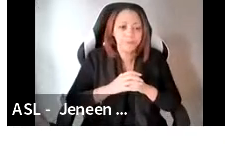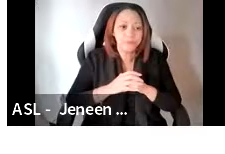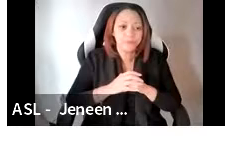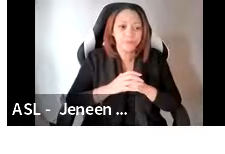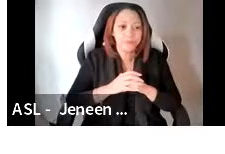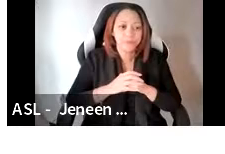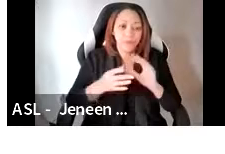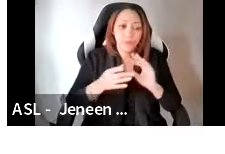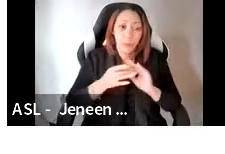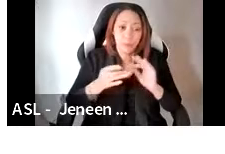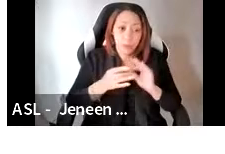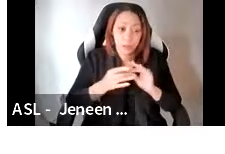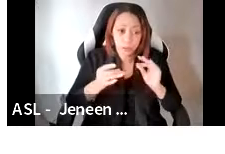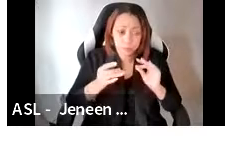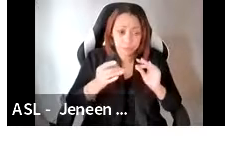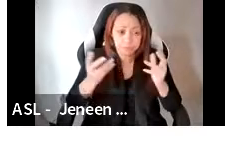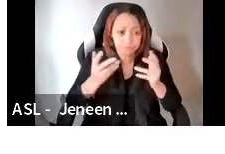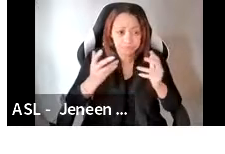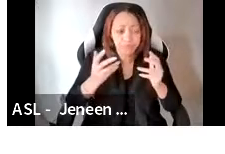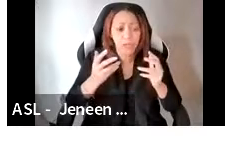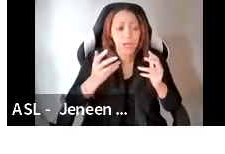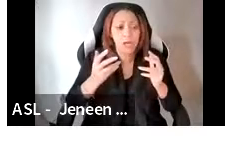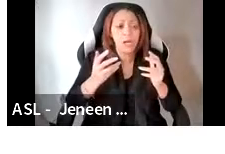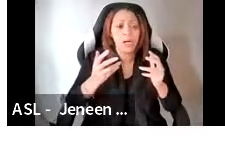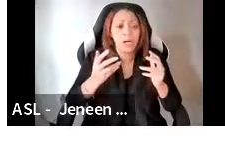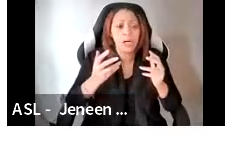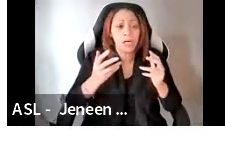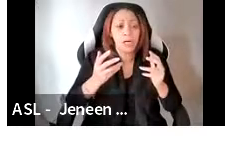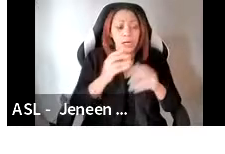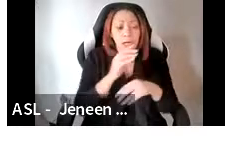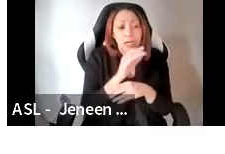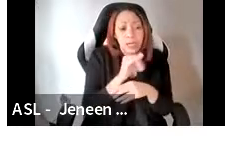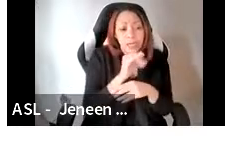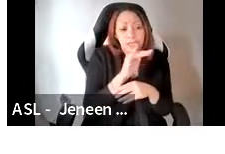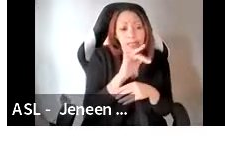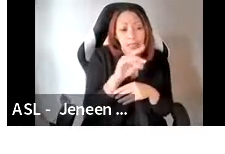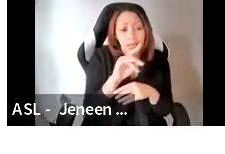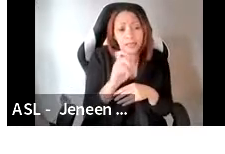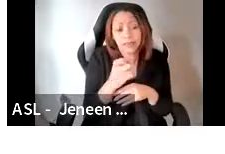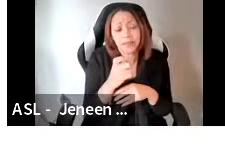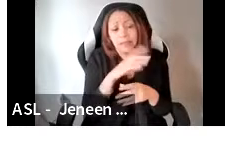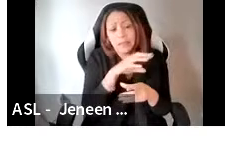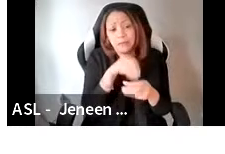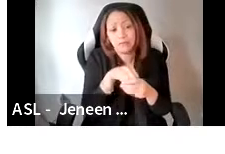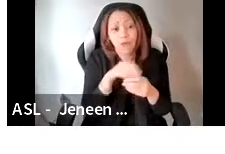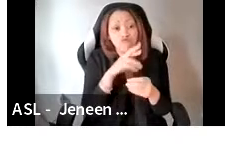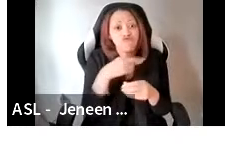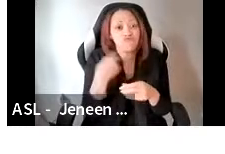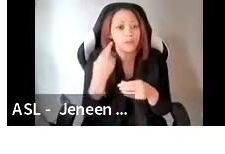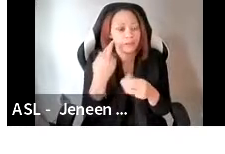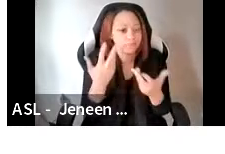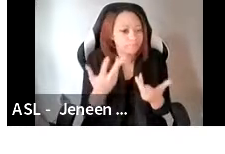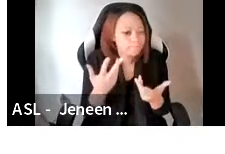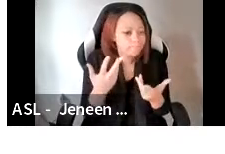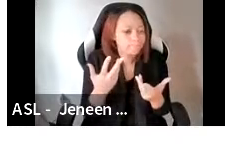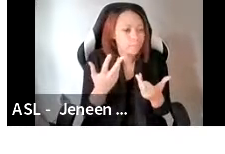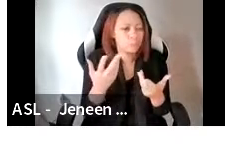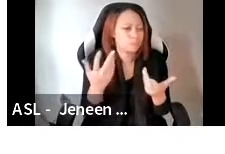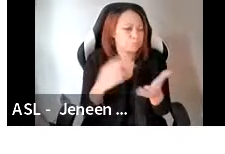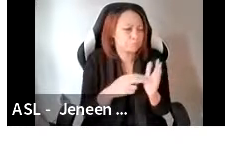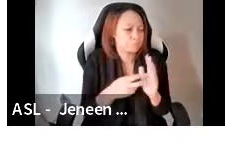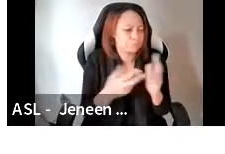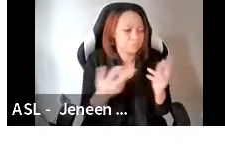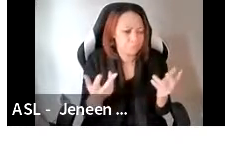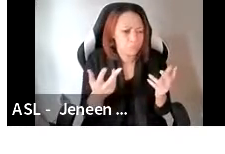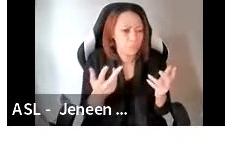So I mentioned that the index incorporates risk factors. Well, what are risk factors